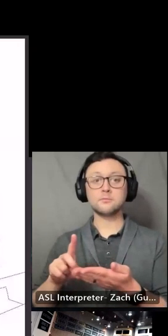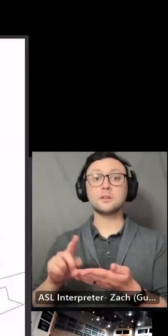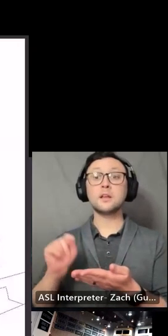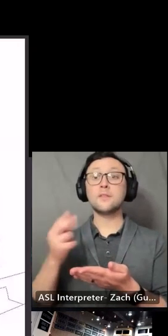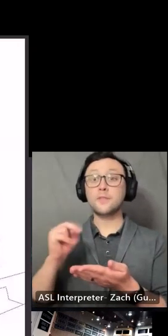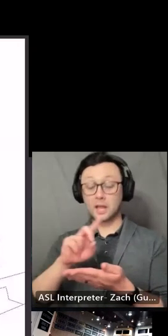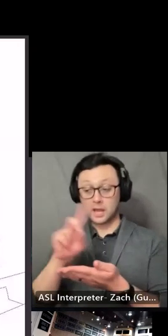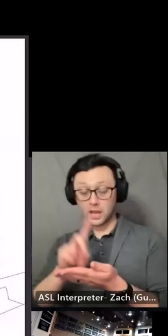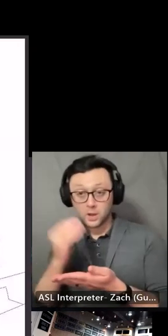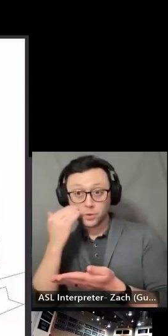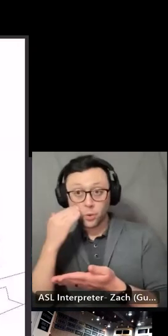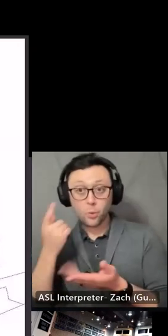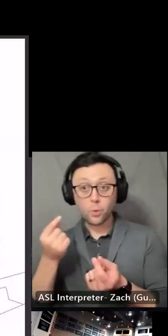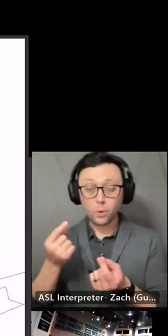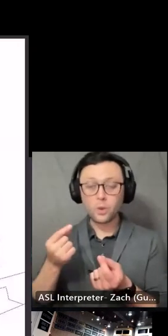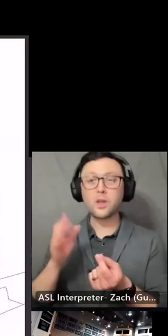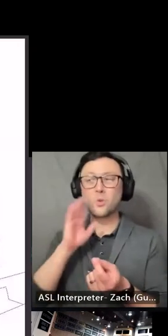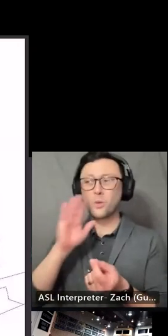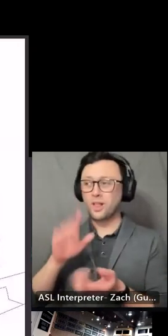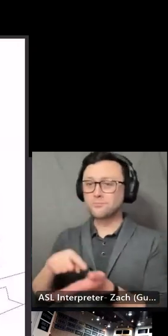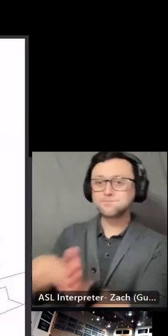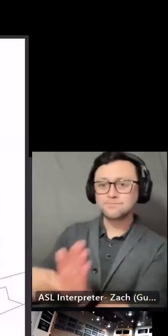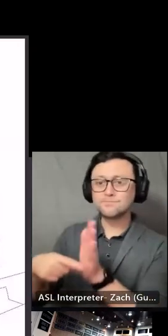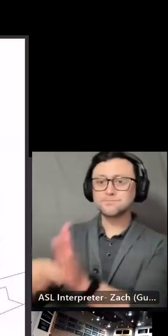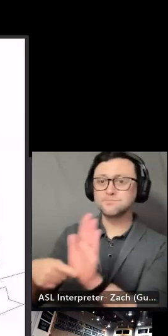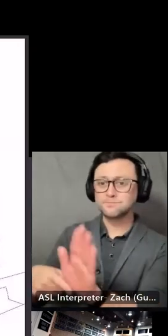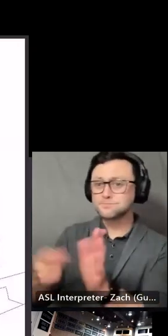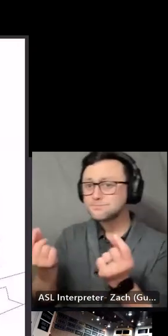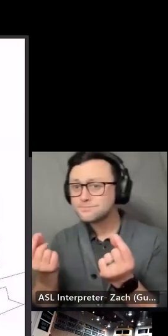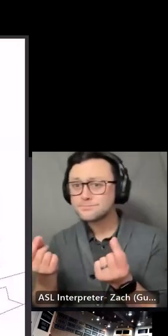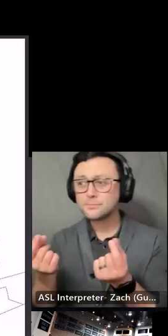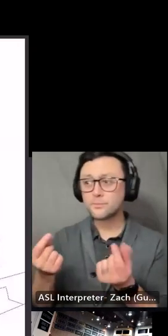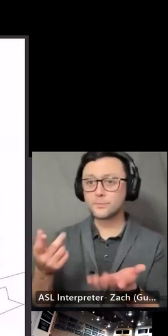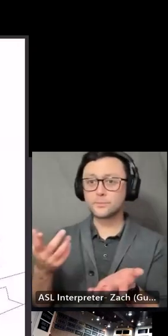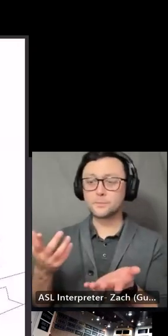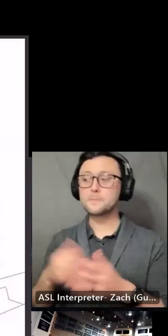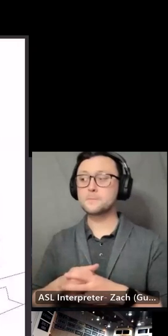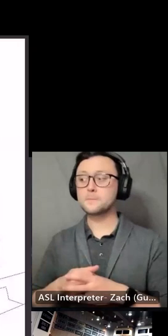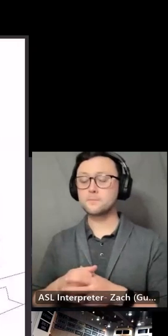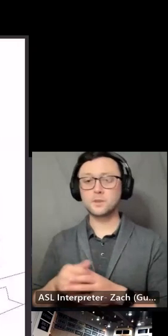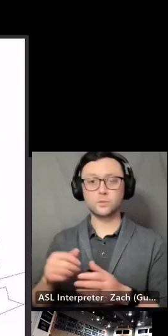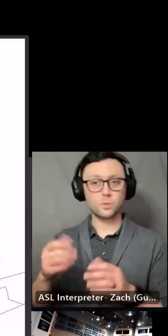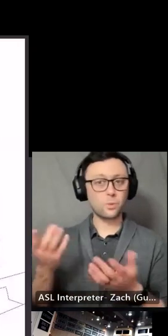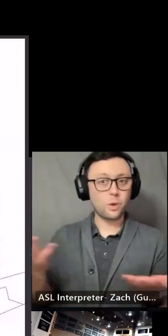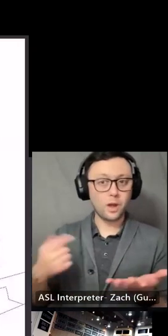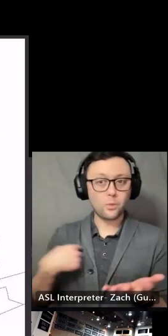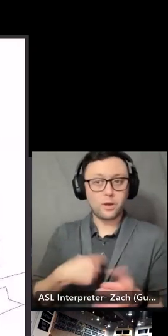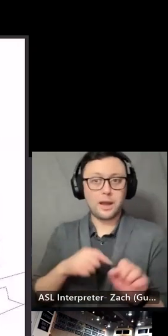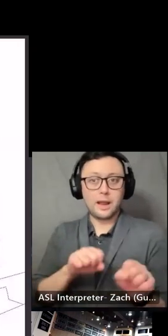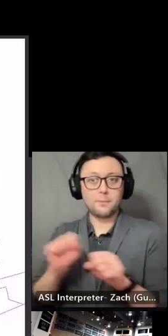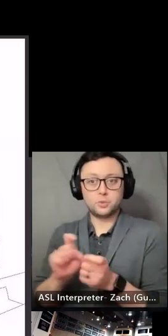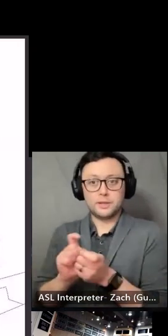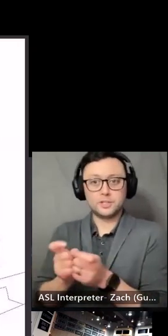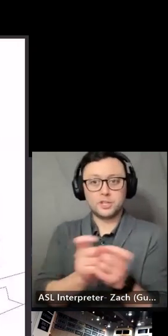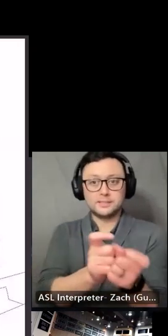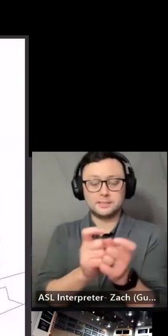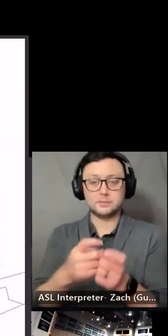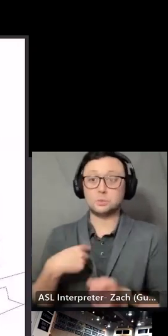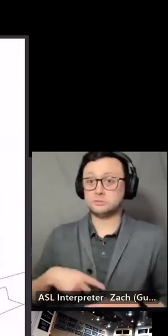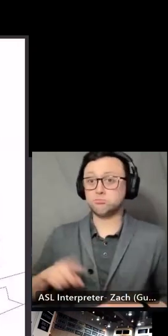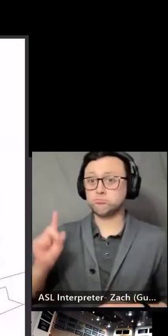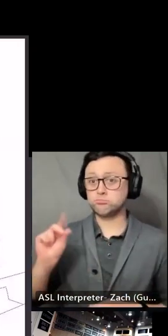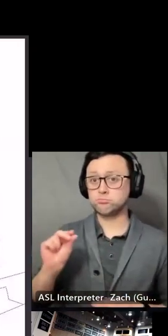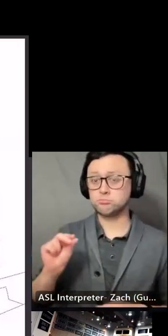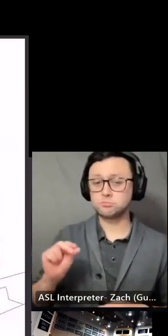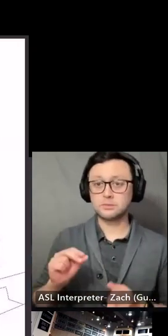know, we've come to you with everything that we are able to adjust. And I've, you know, demonstrated in this